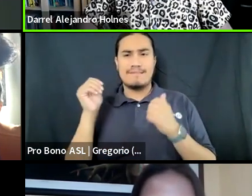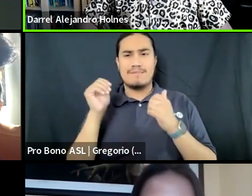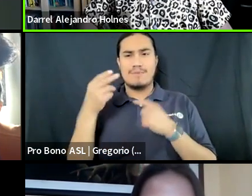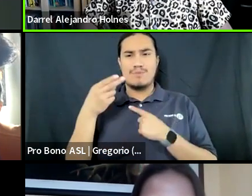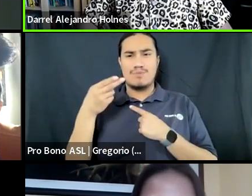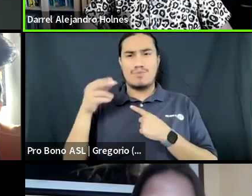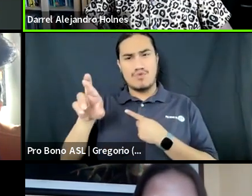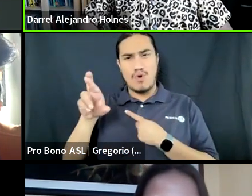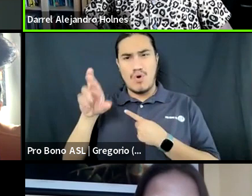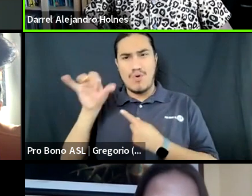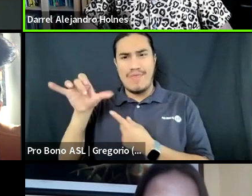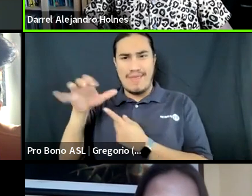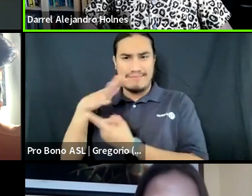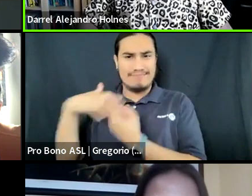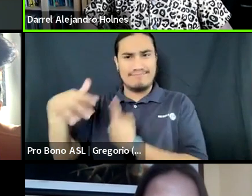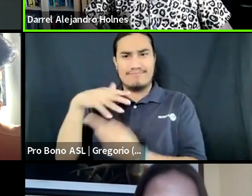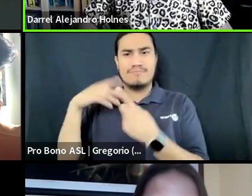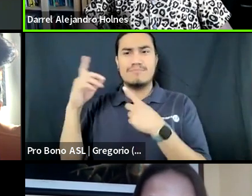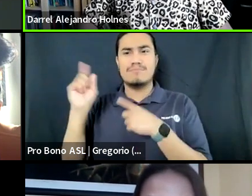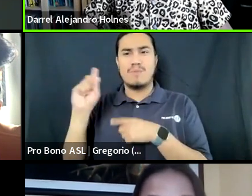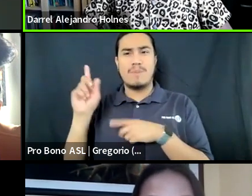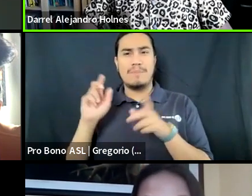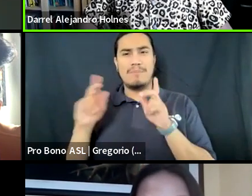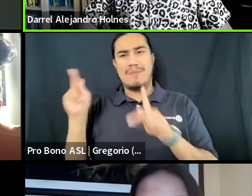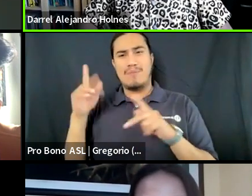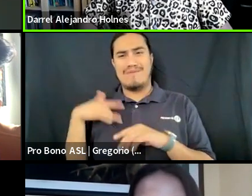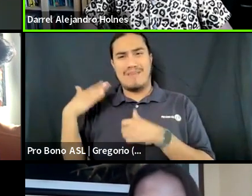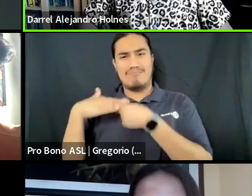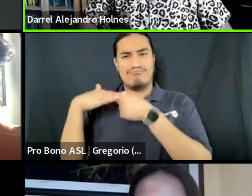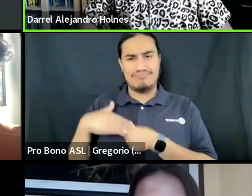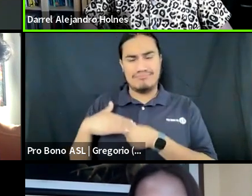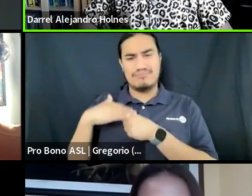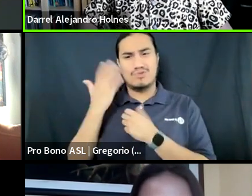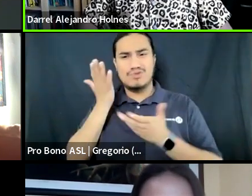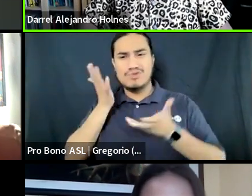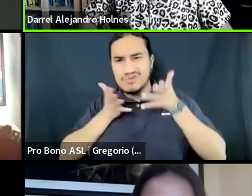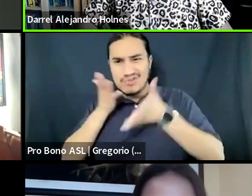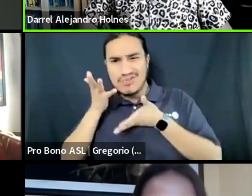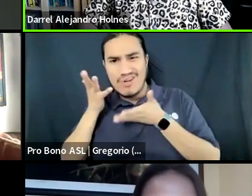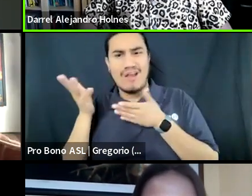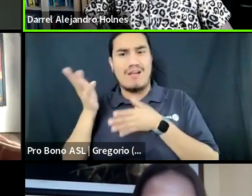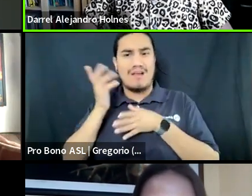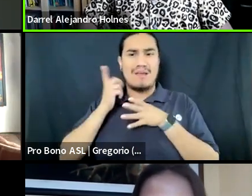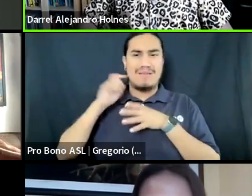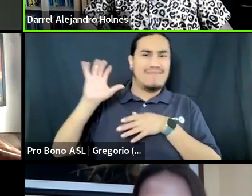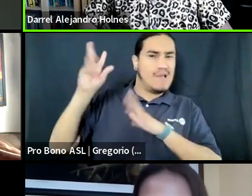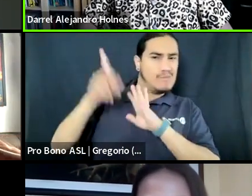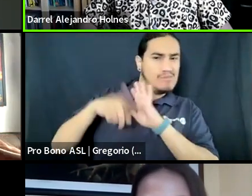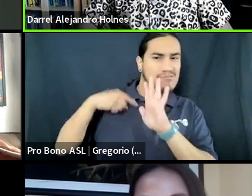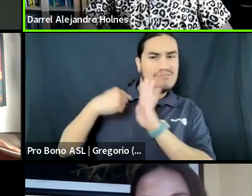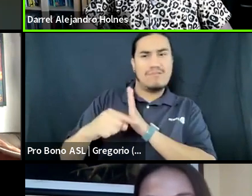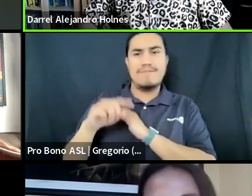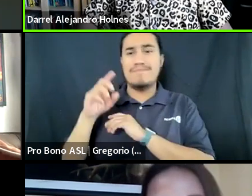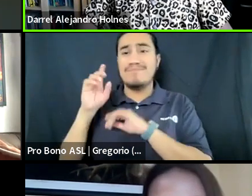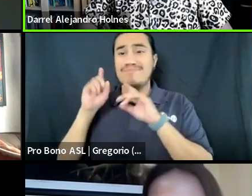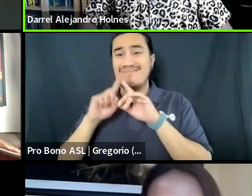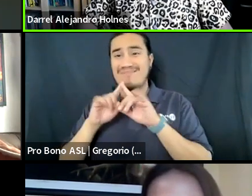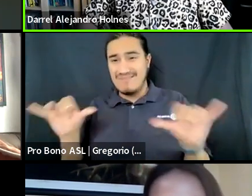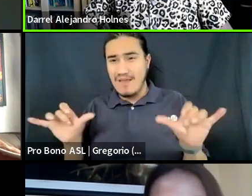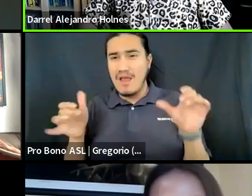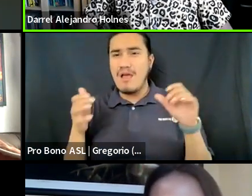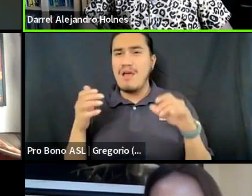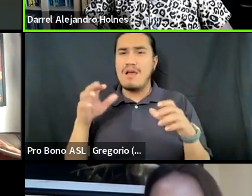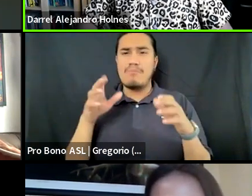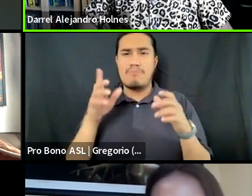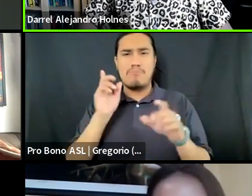is devalued and shamed. Yet it was a turning point, a decision to stay and sit in that shame and rejection, or learn to hustle for